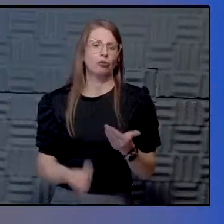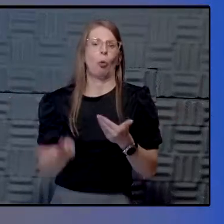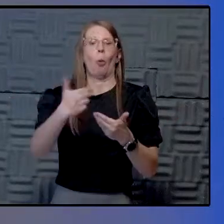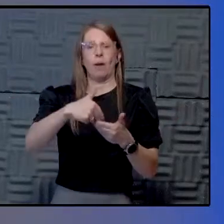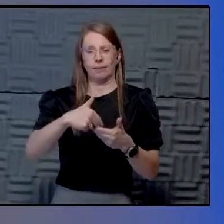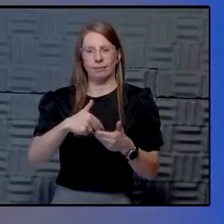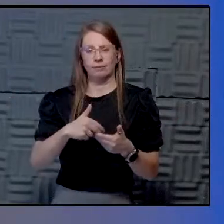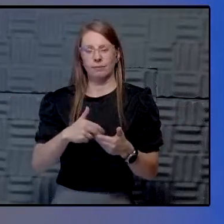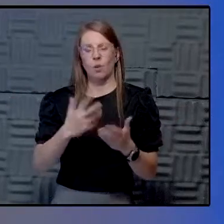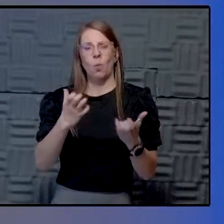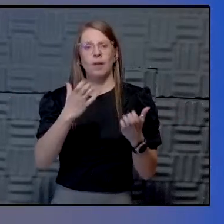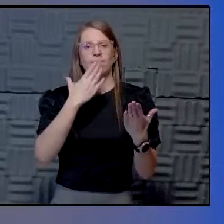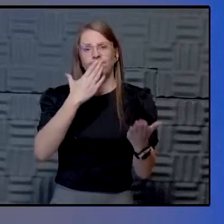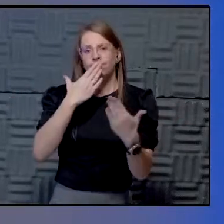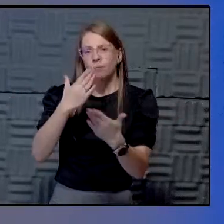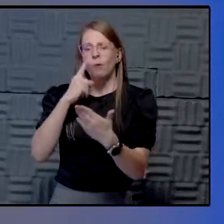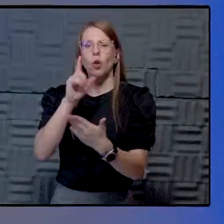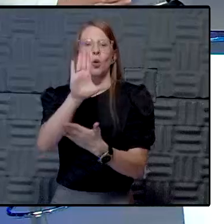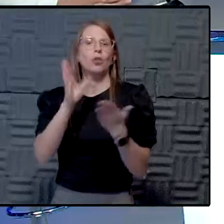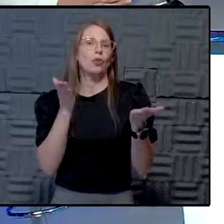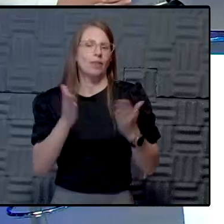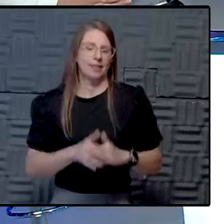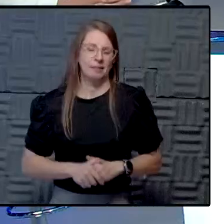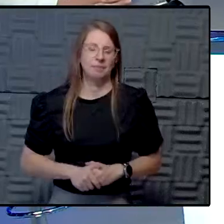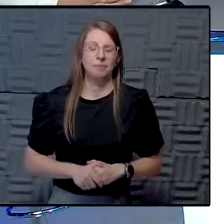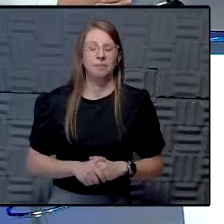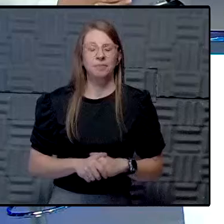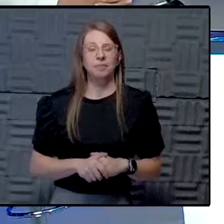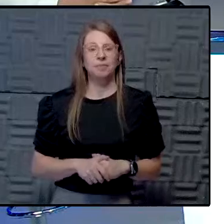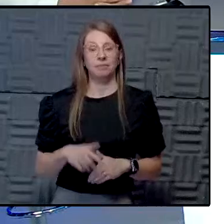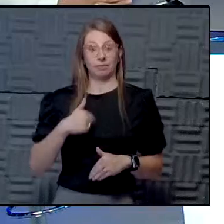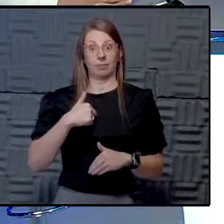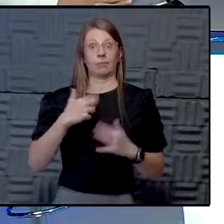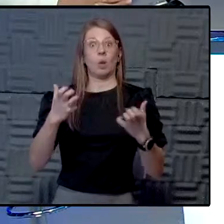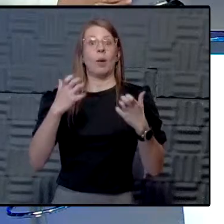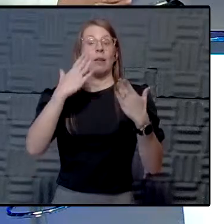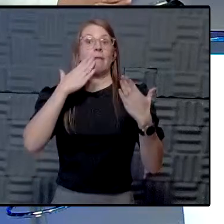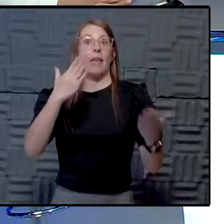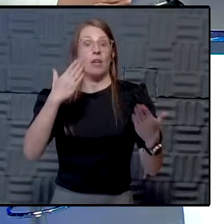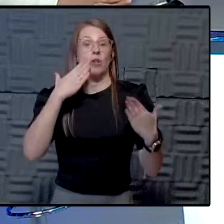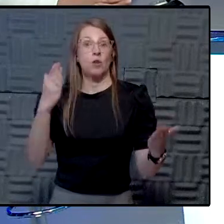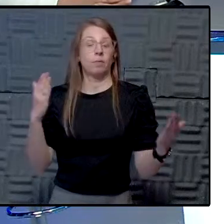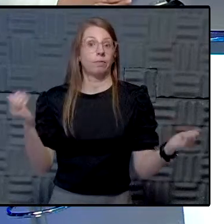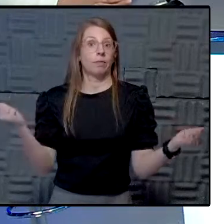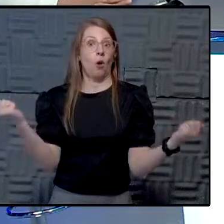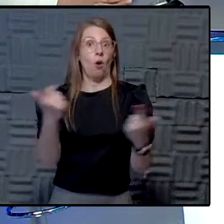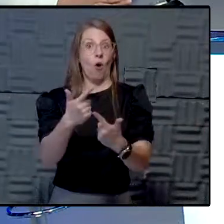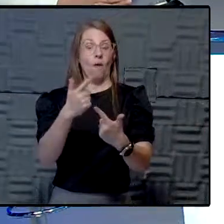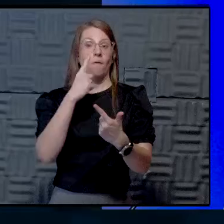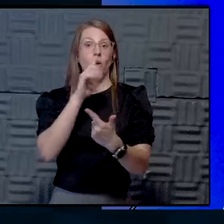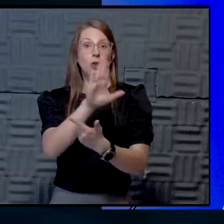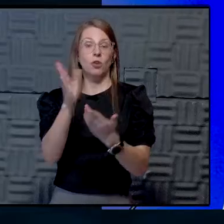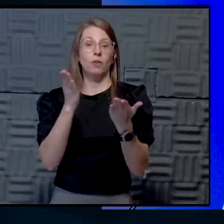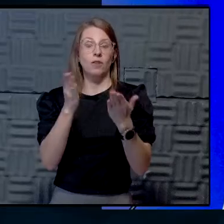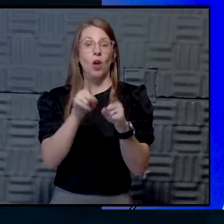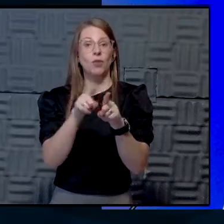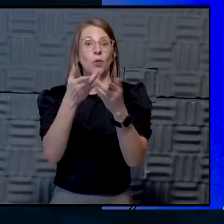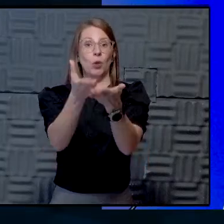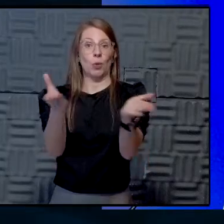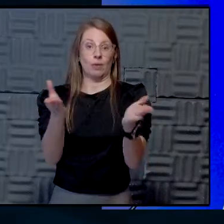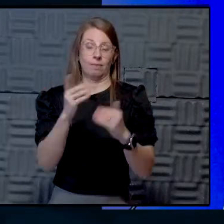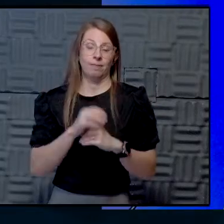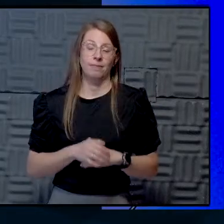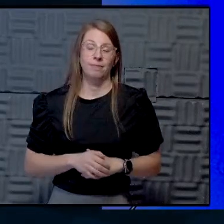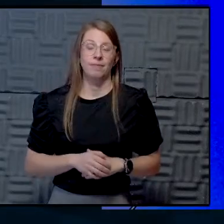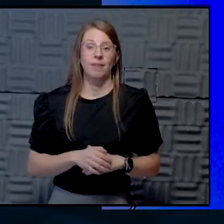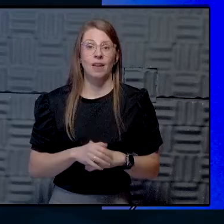like to personally thank you for your service. And I know I would like to thank all of you for your service, and all of you for your service, all the